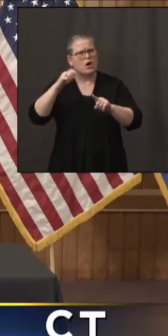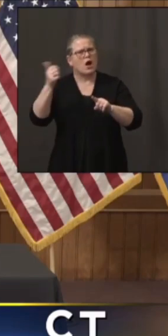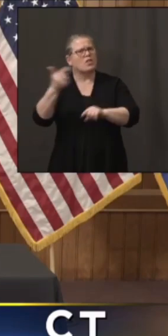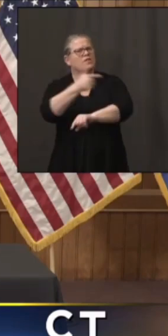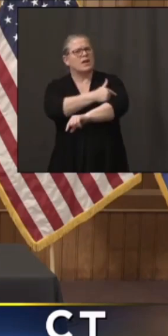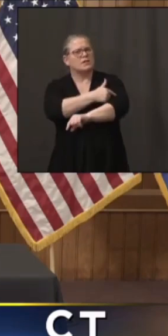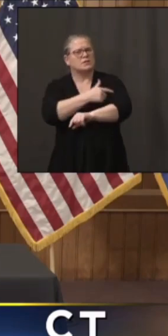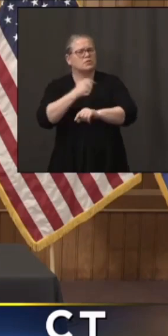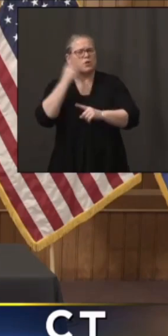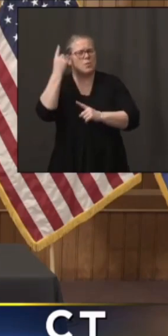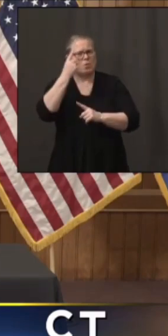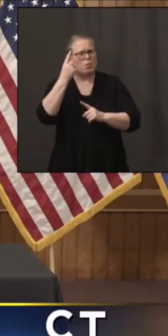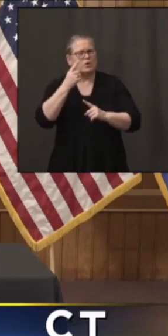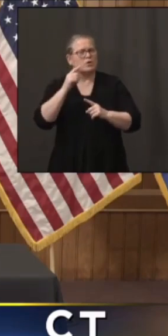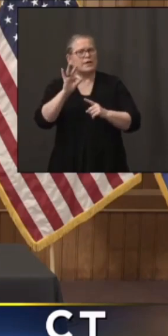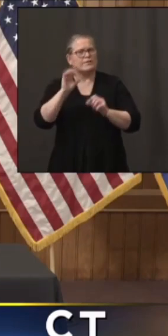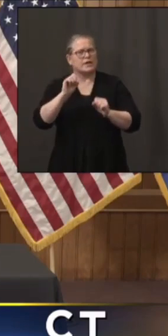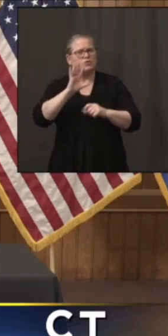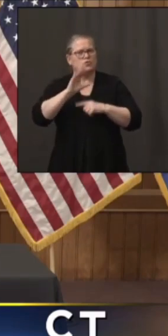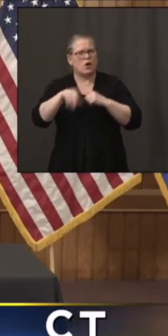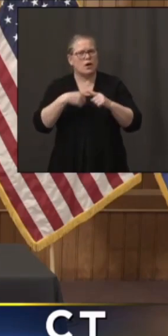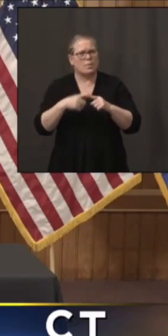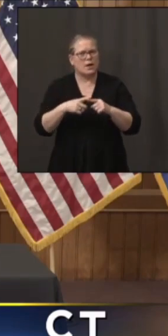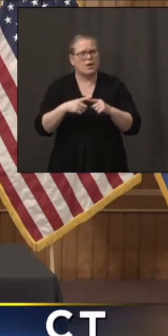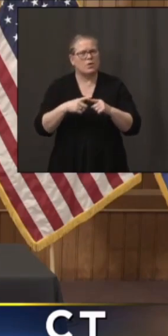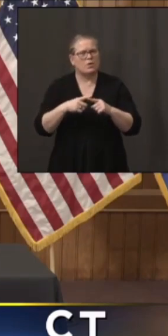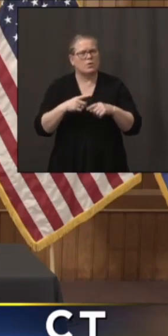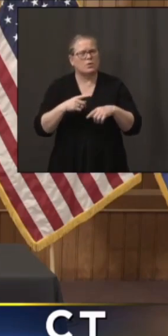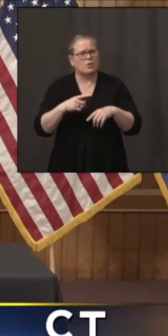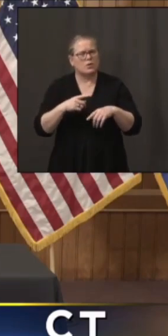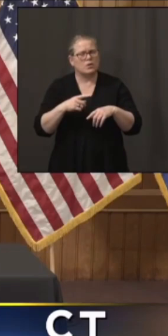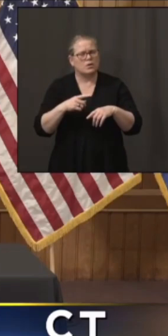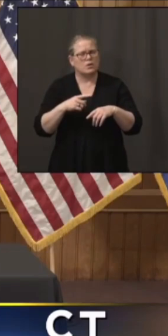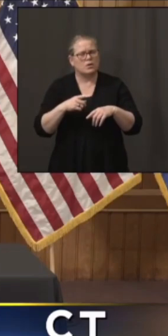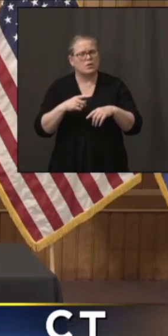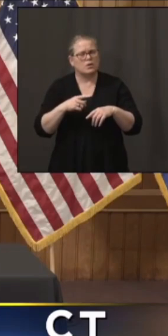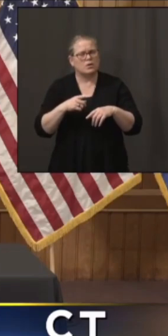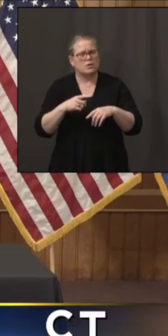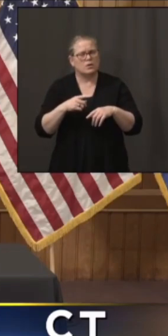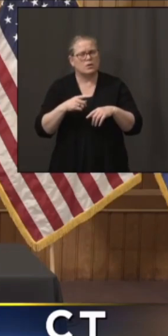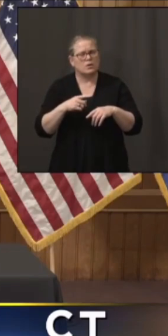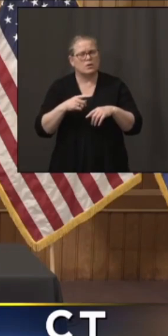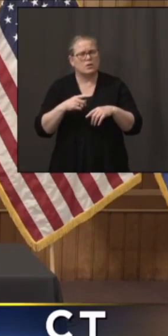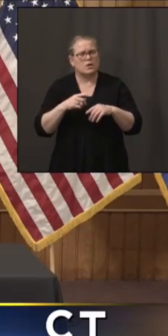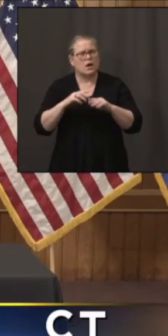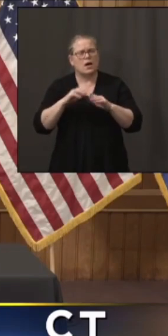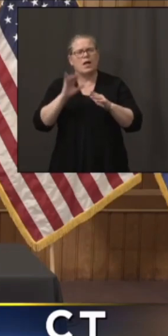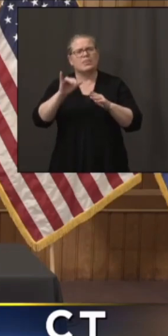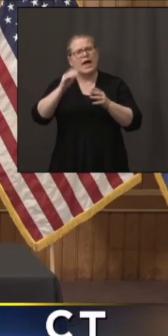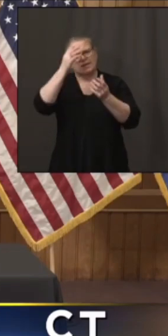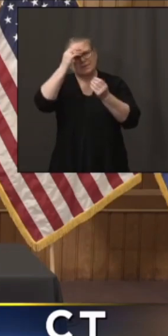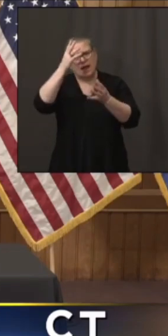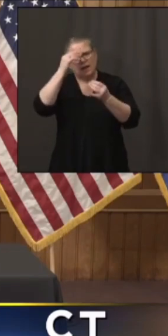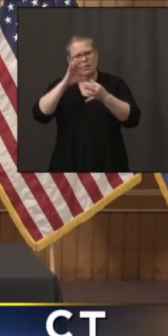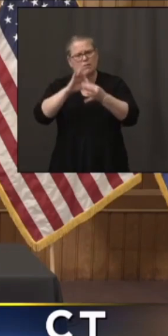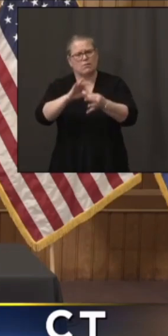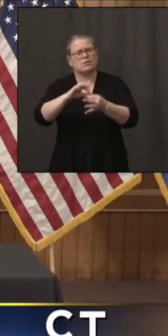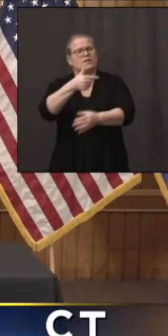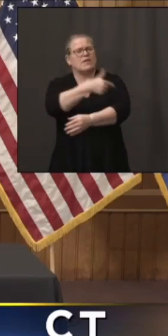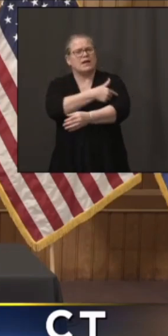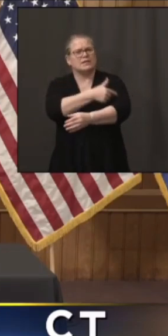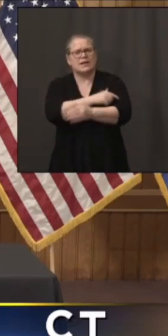kind of talk about, how to, if the public is looking at that, how they should interpret that data and what kind of the different caveats